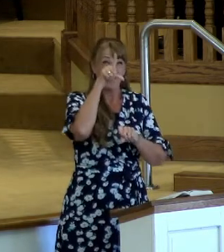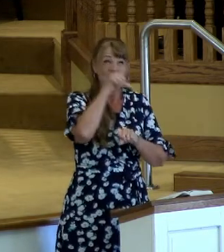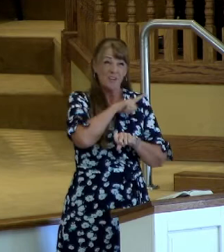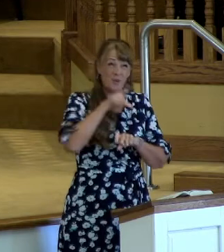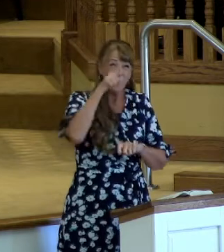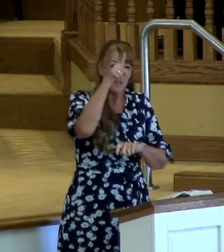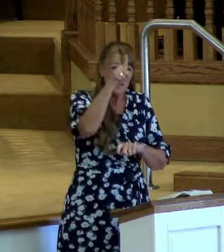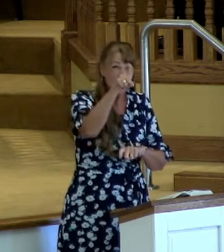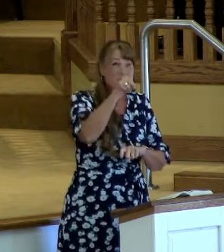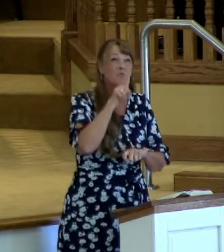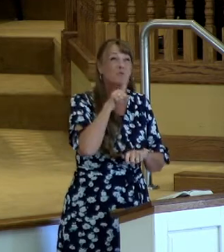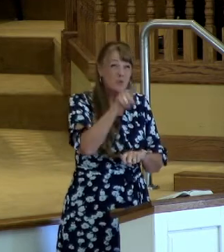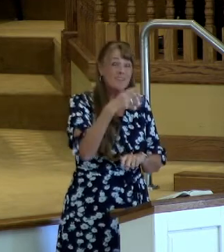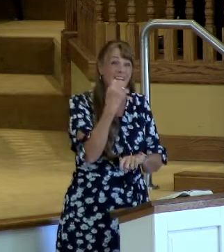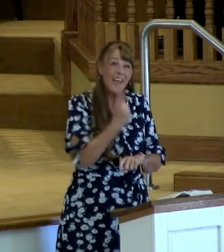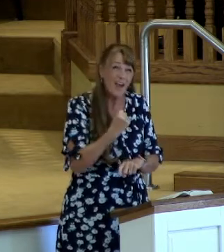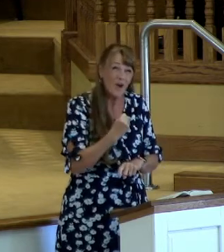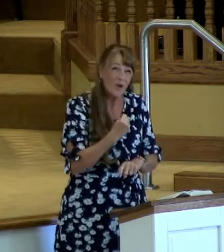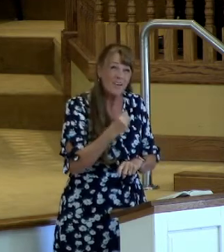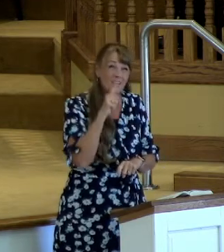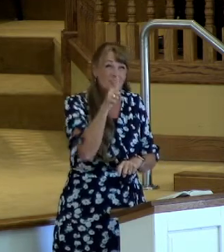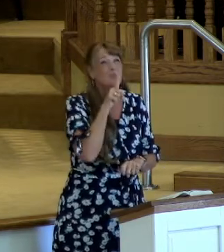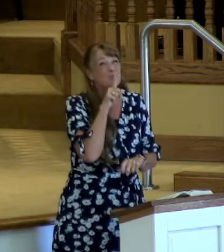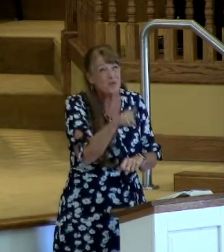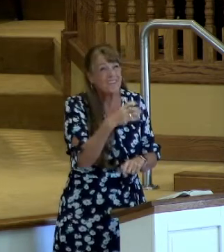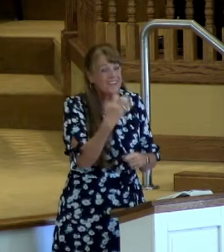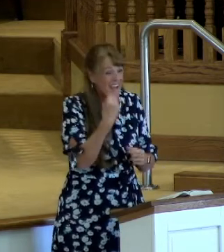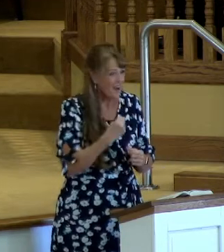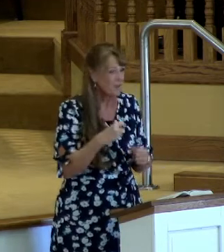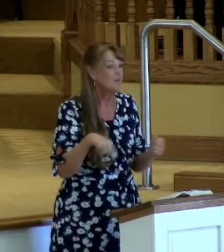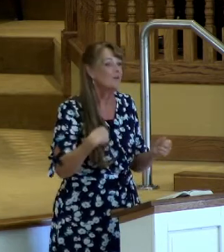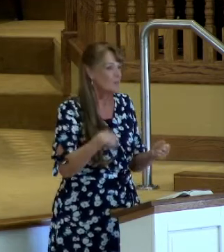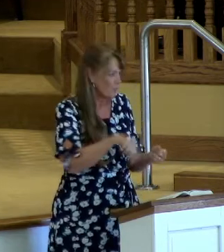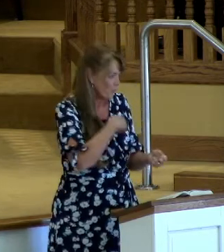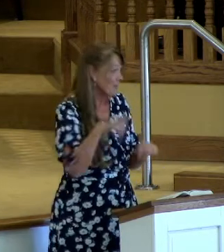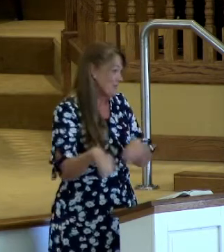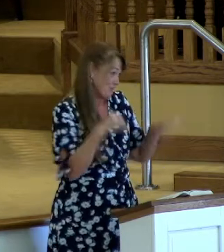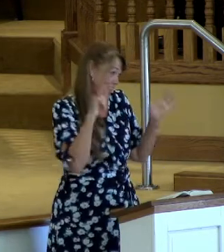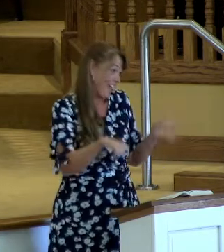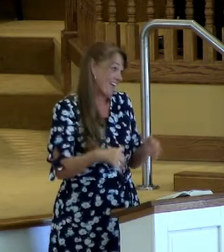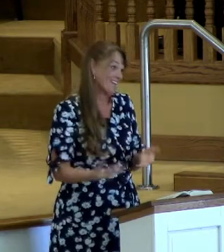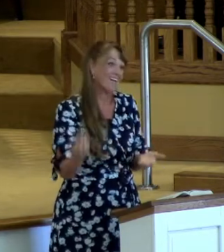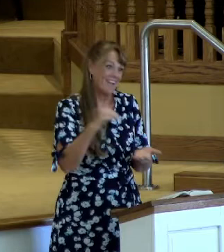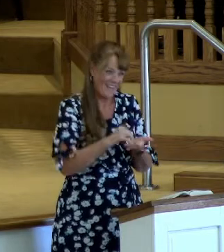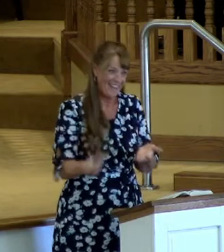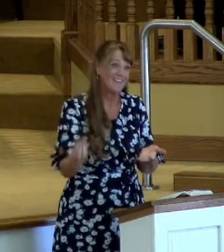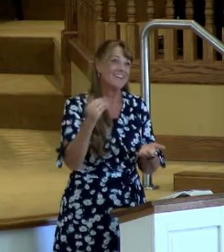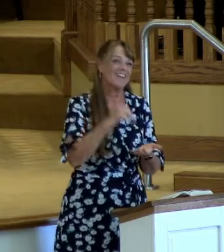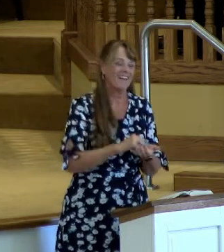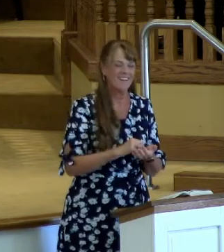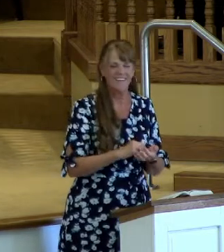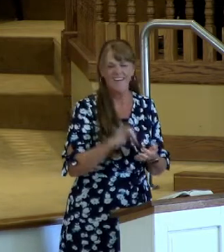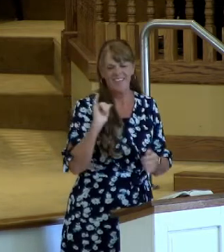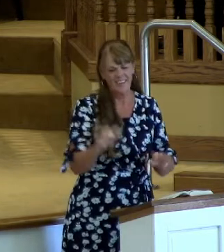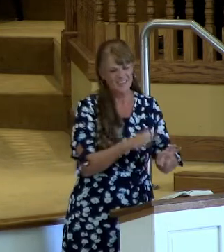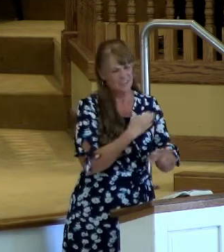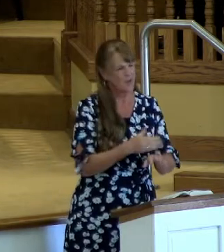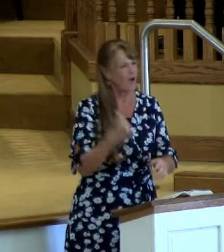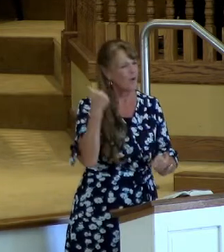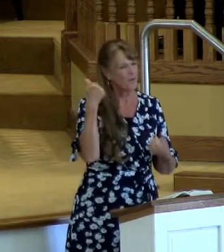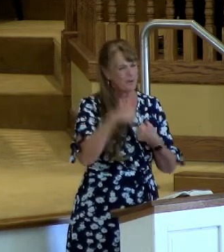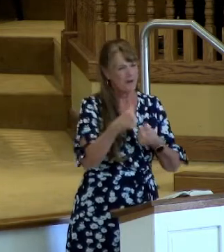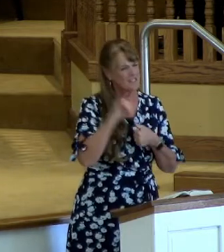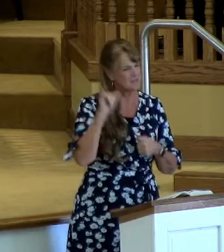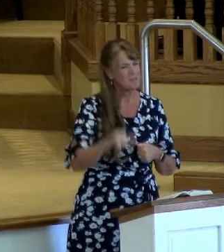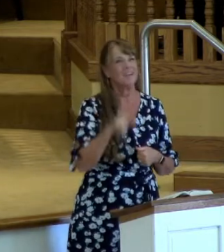Shame on me forever asking the Lord if he cares. And that song right there made me think about how much he cares. He does